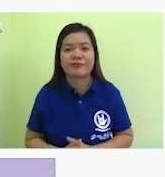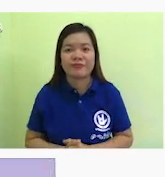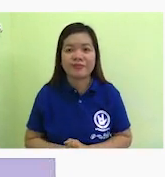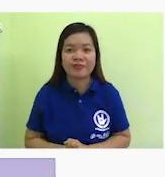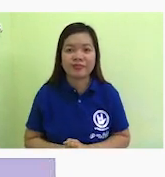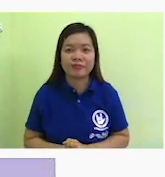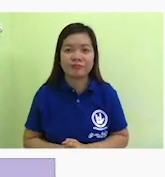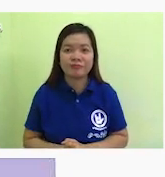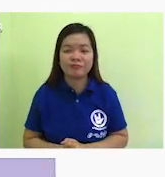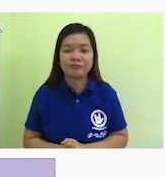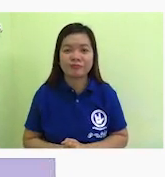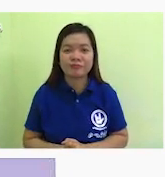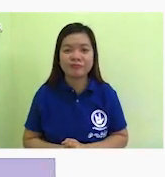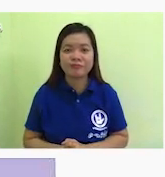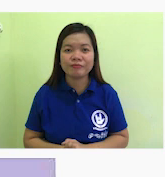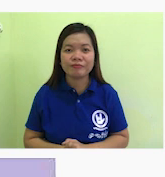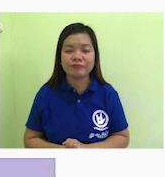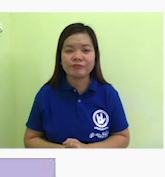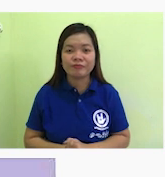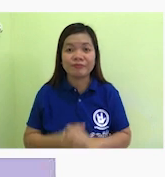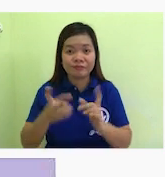x plus 1.